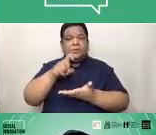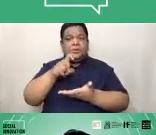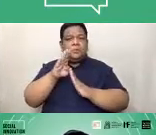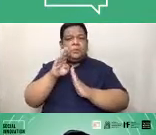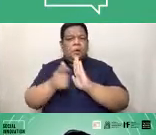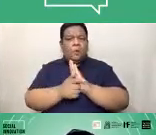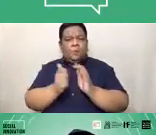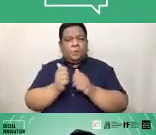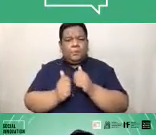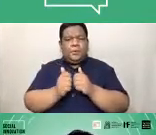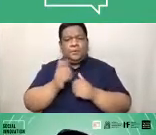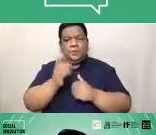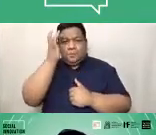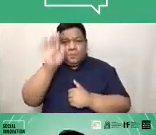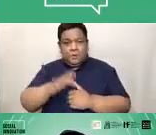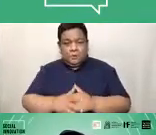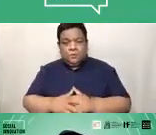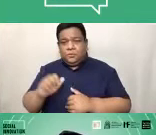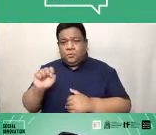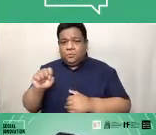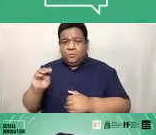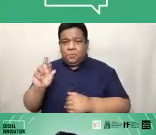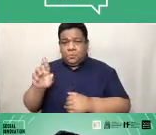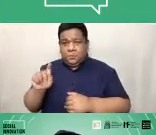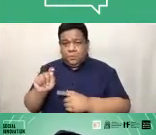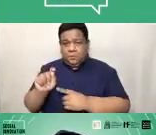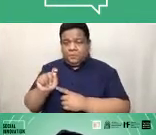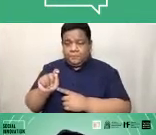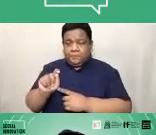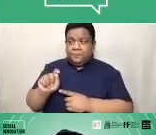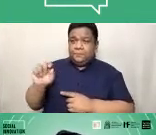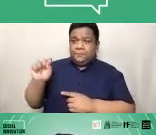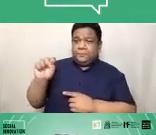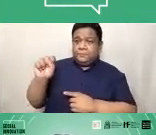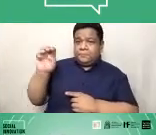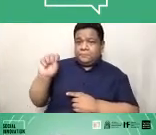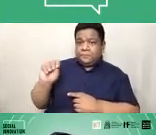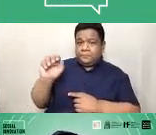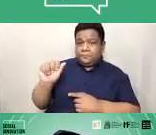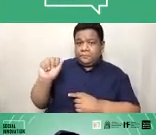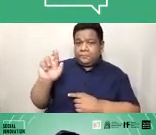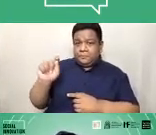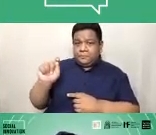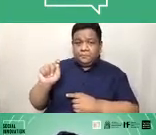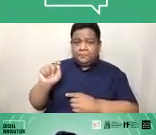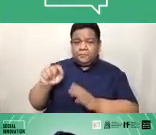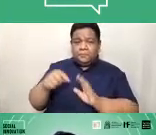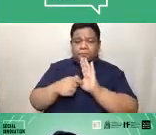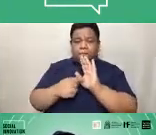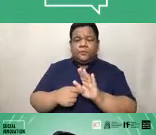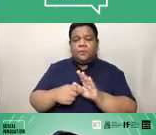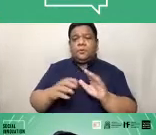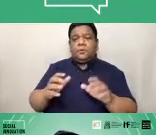what exactly makes it smart. So smart, in this webinar, we'll be presenting it as an acronym